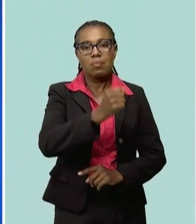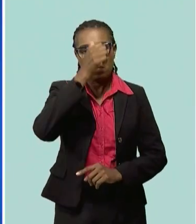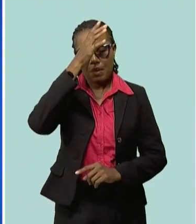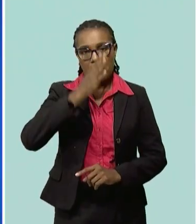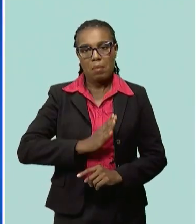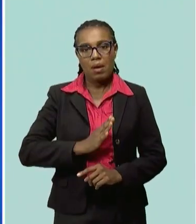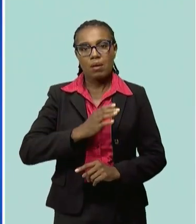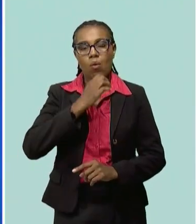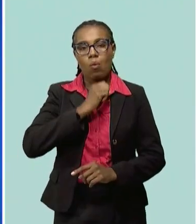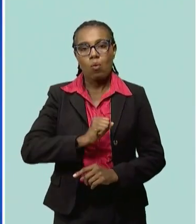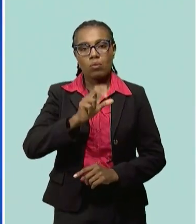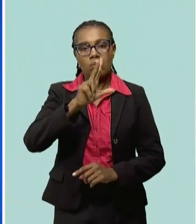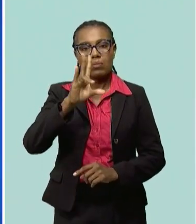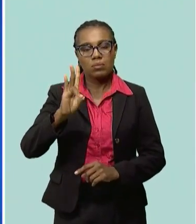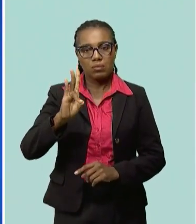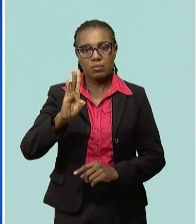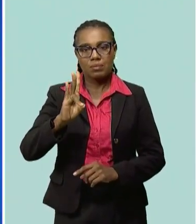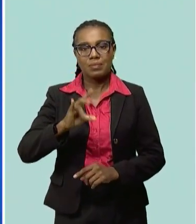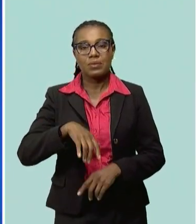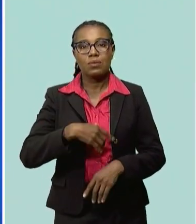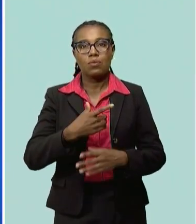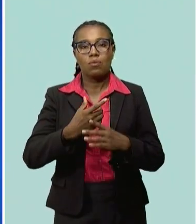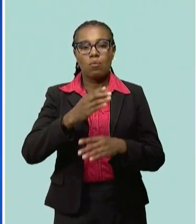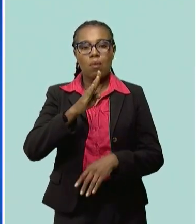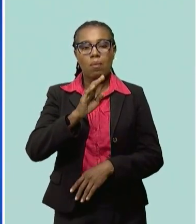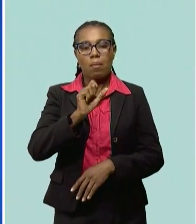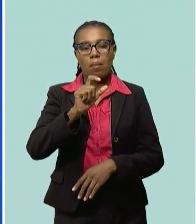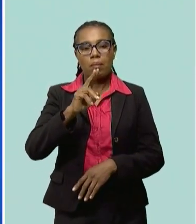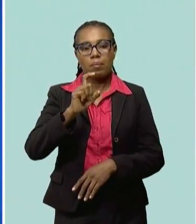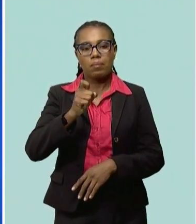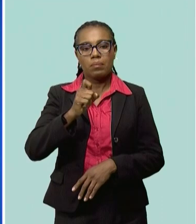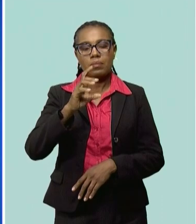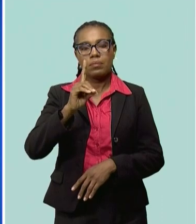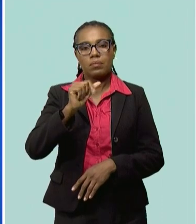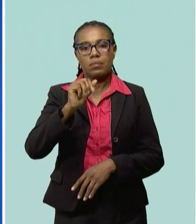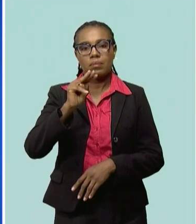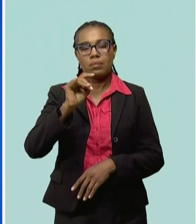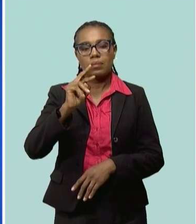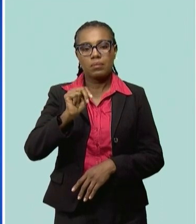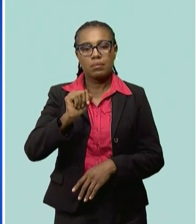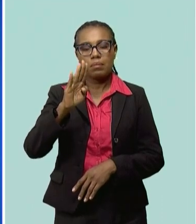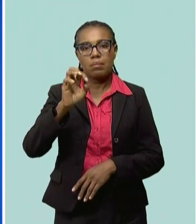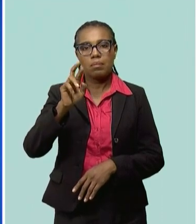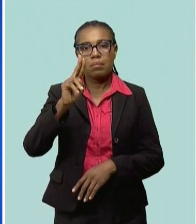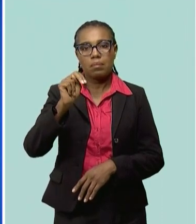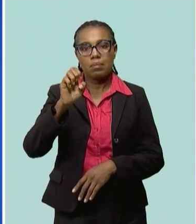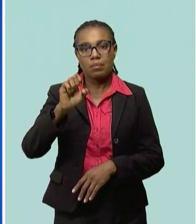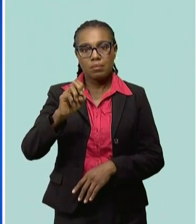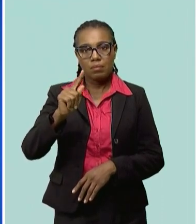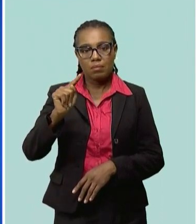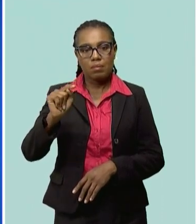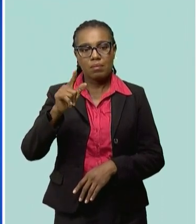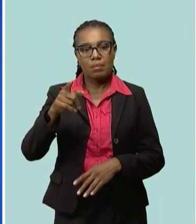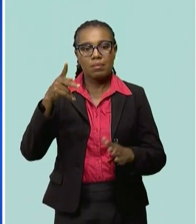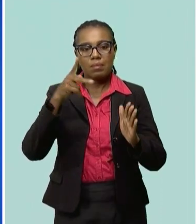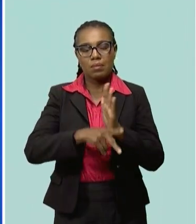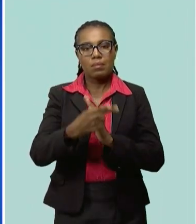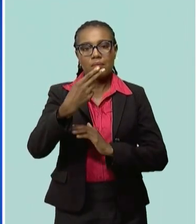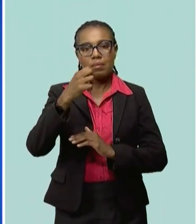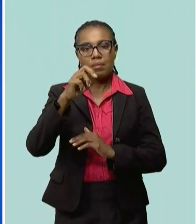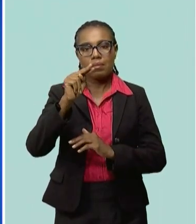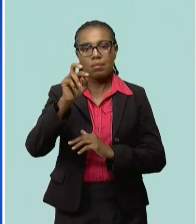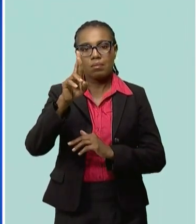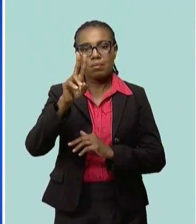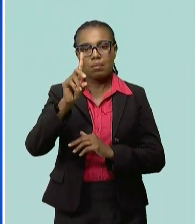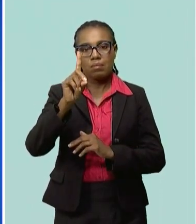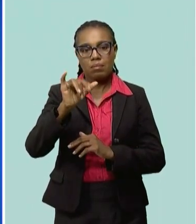37-year-old Alex Damien Burnett of Cheshire St. John with the murder of Hendy Graves a week ago on September the 7th. He appeared